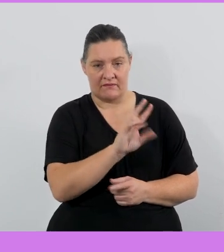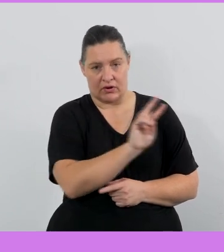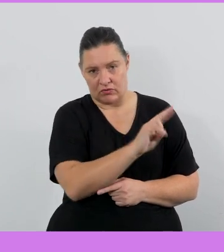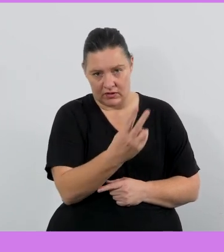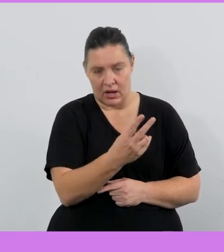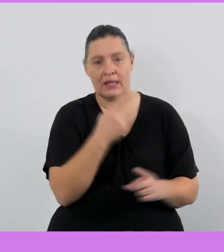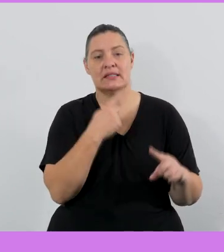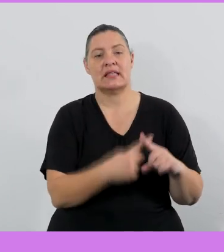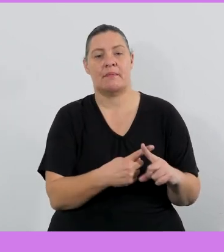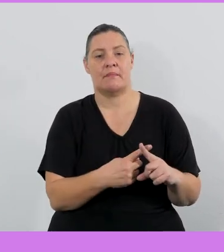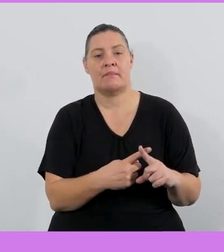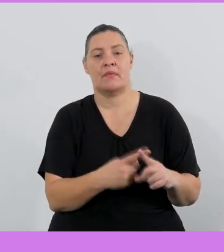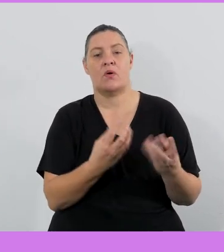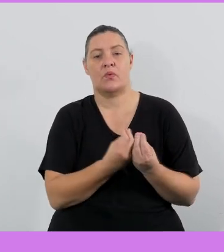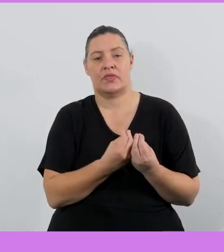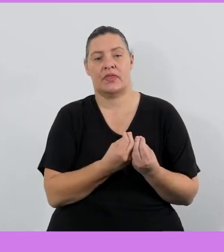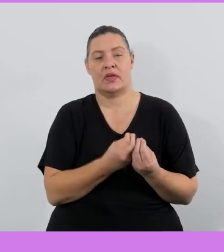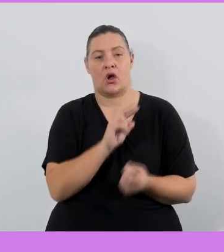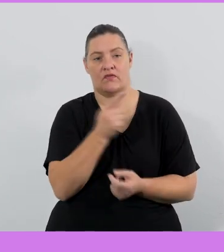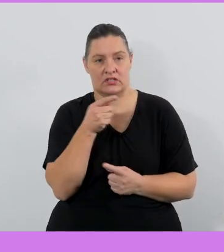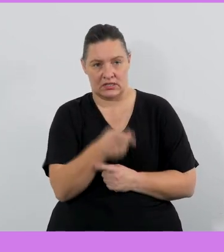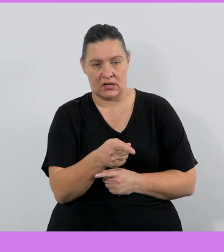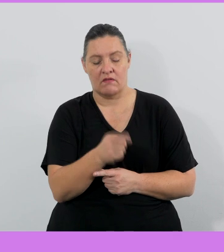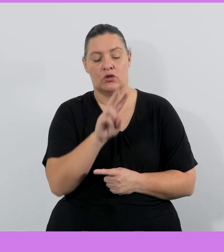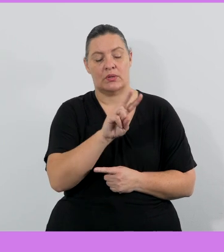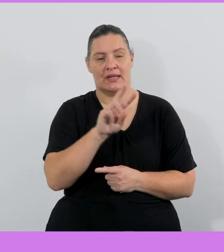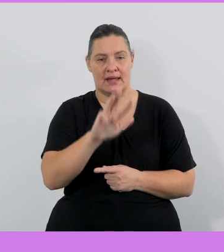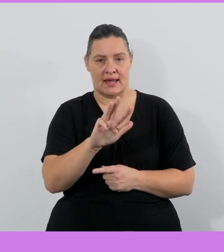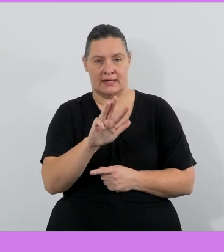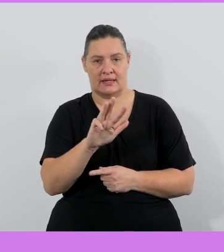ounce by multiplying that with the conversion factor here of